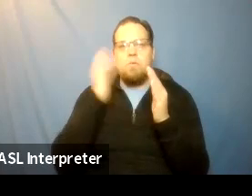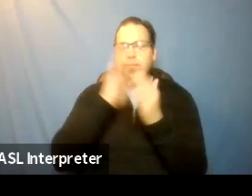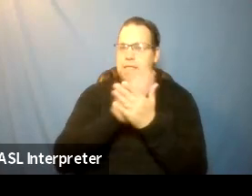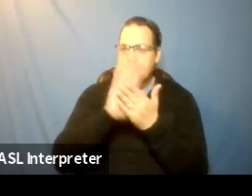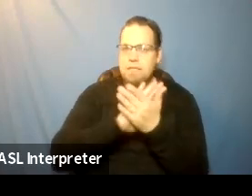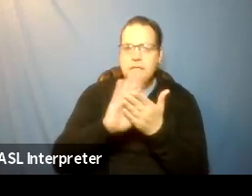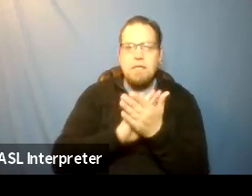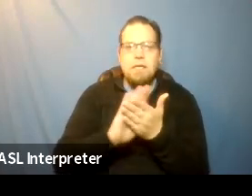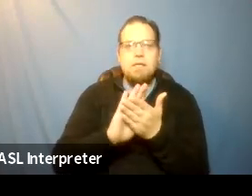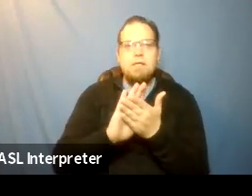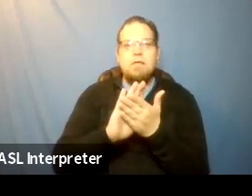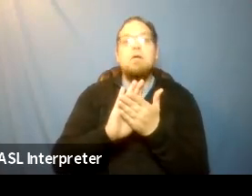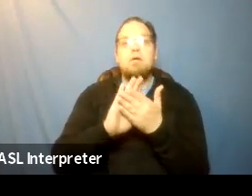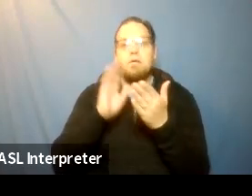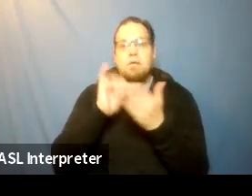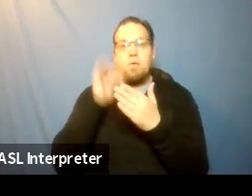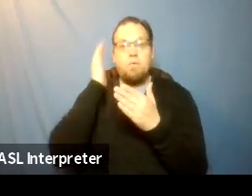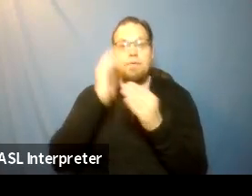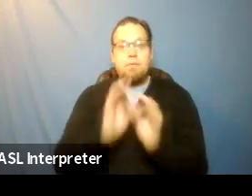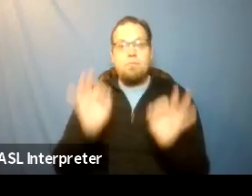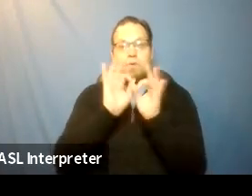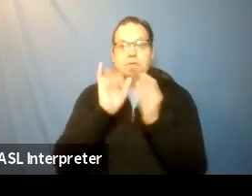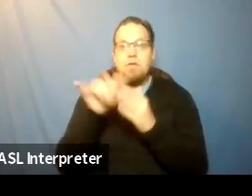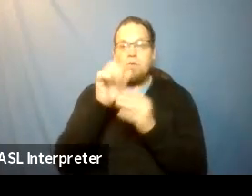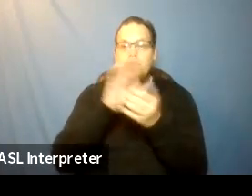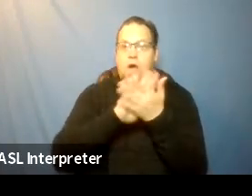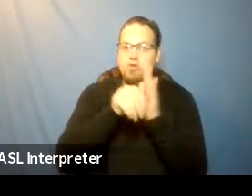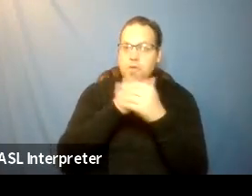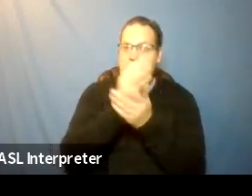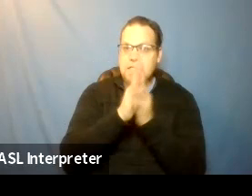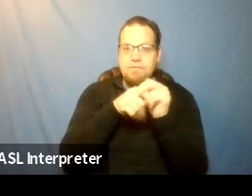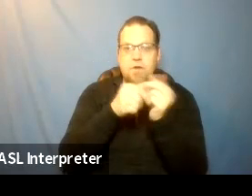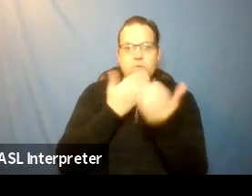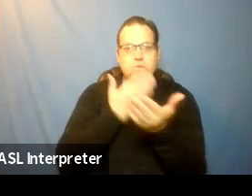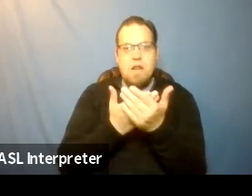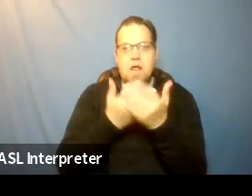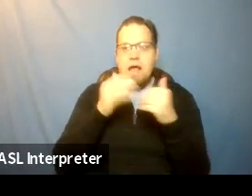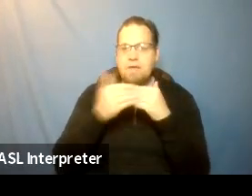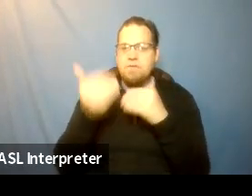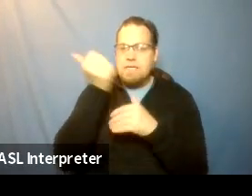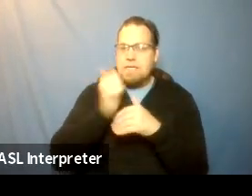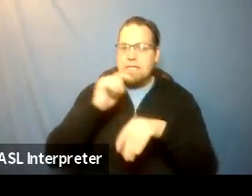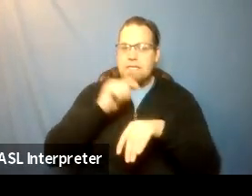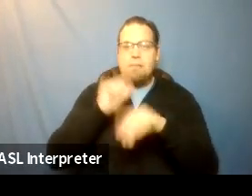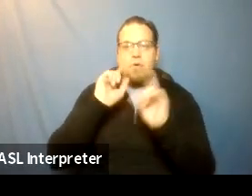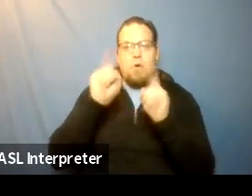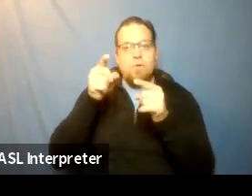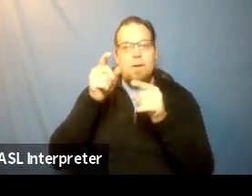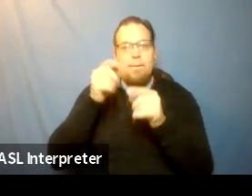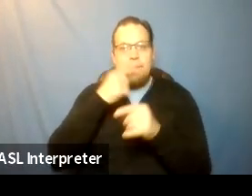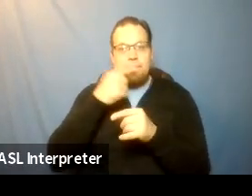cleaning. Again, it's going to be important that you wash your hands very well after any time you go into any public place like